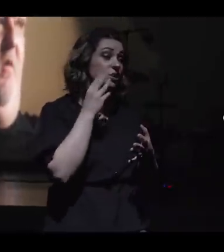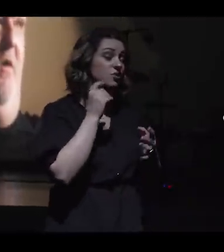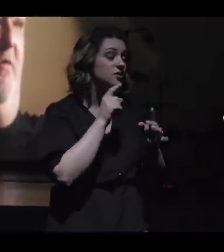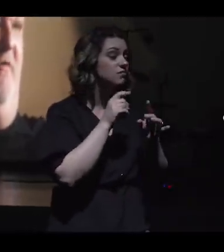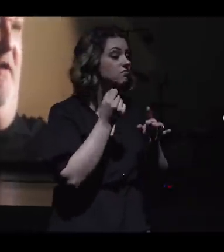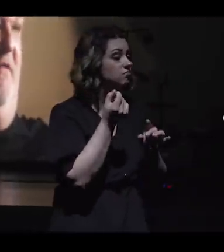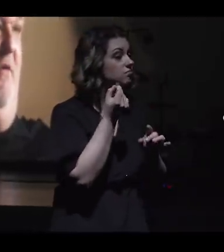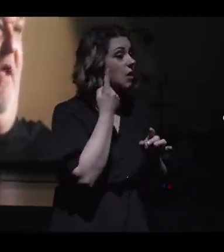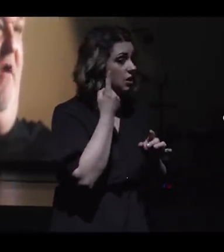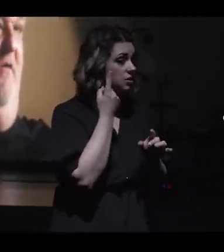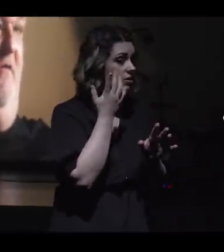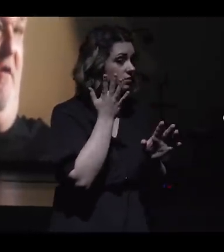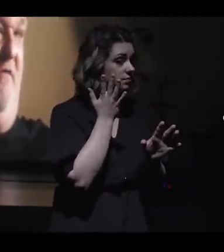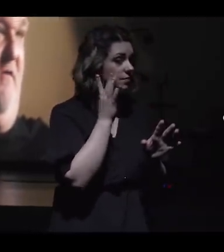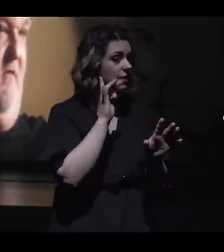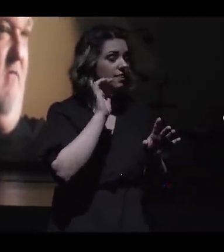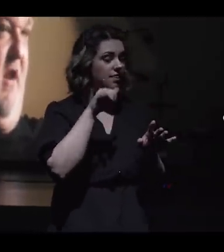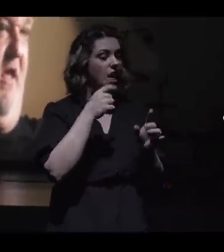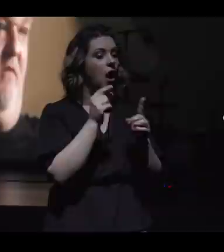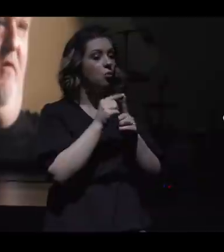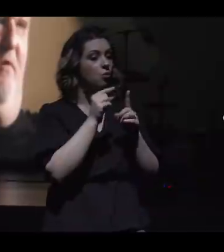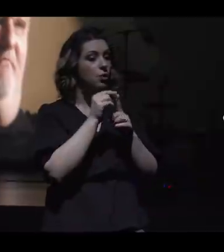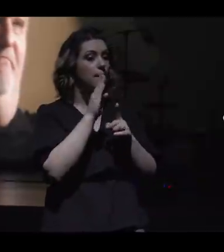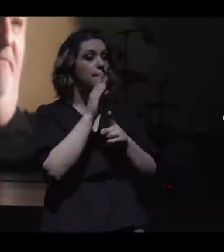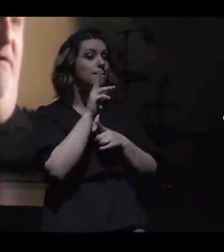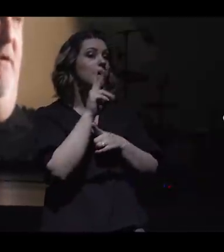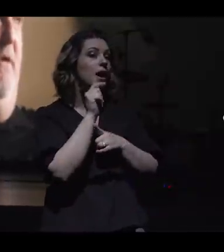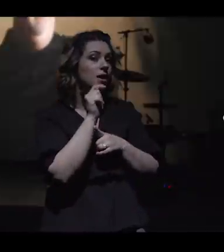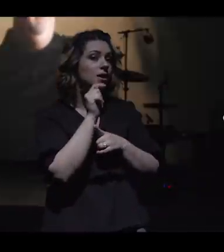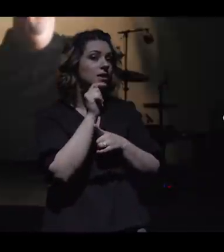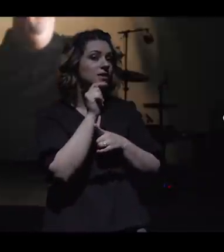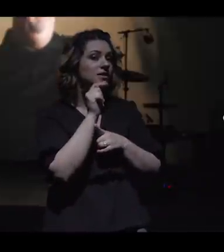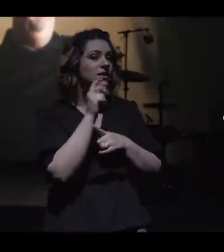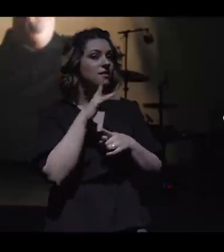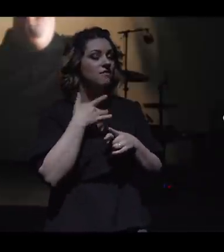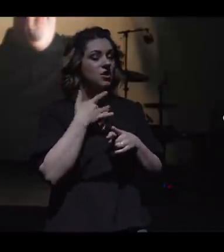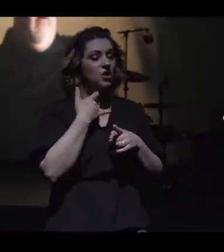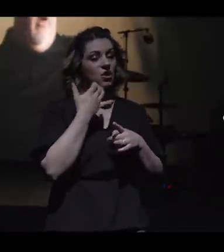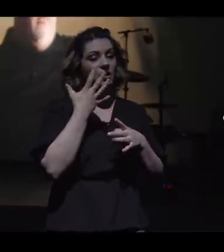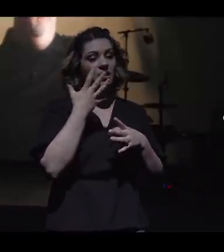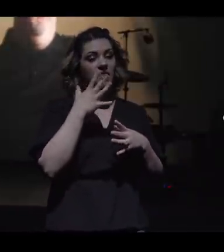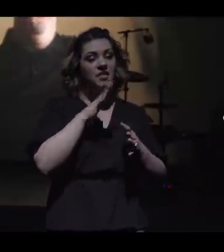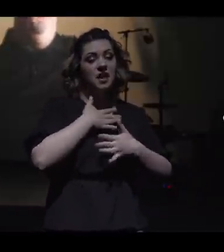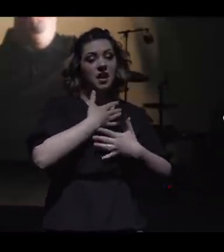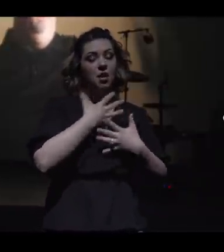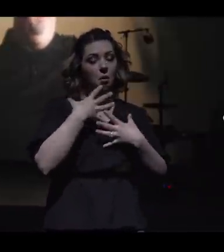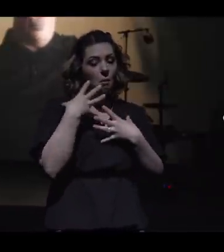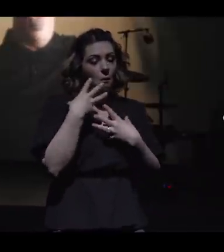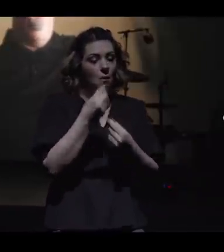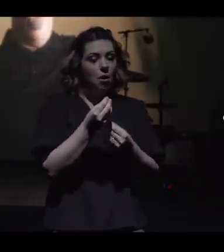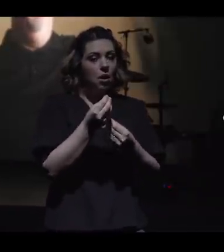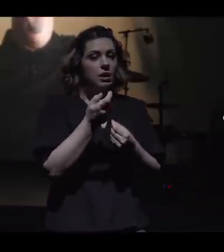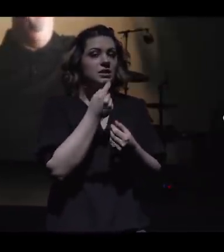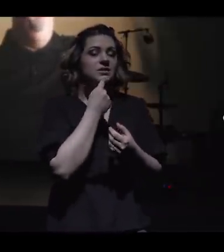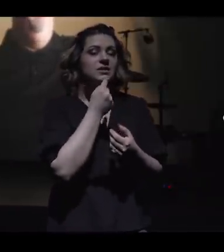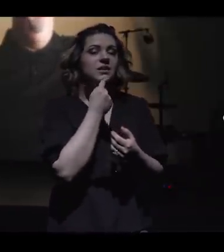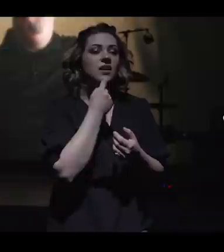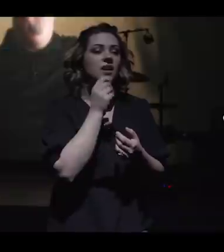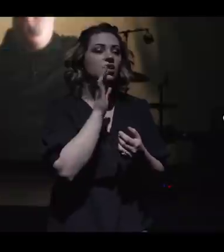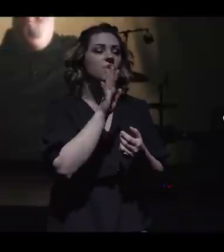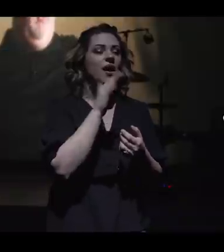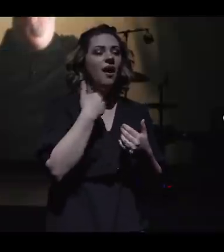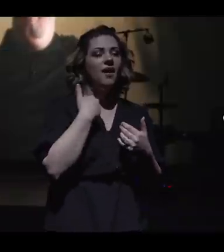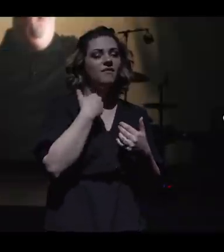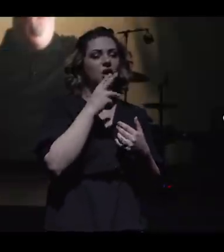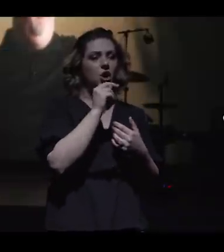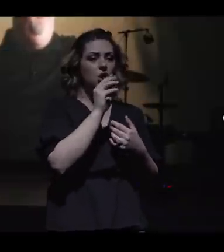heard that word, it was like the air just got sucked right out of the room. And they said, you have a nodule in your left adrenal gland